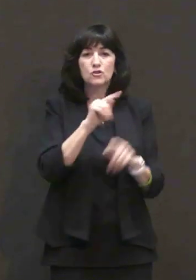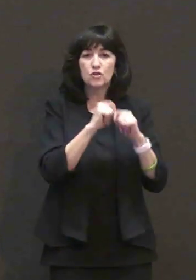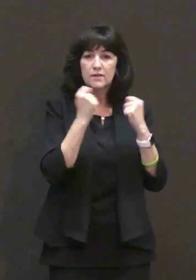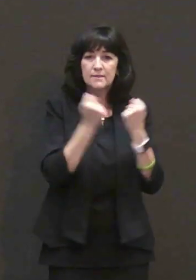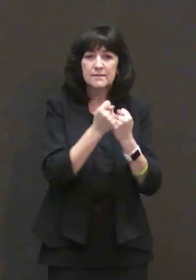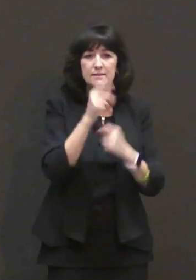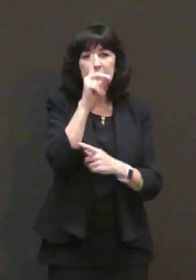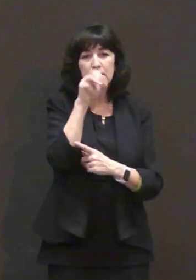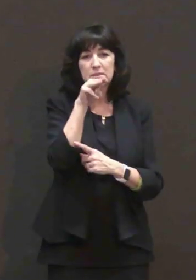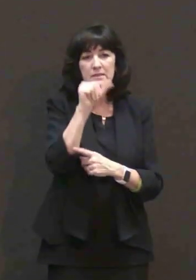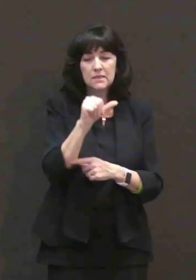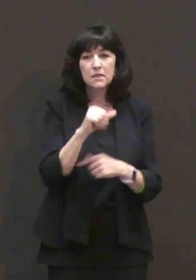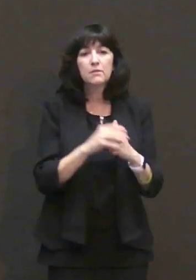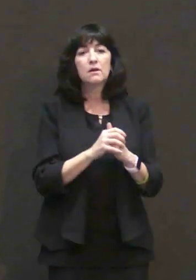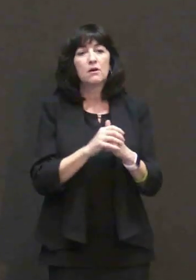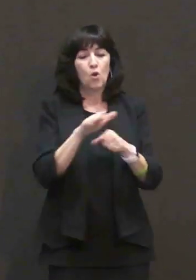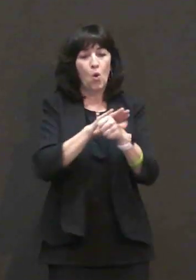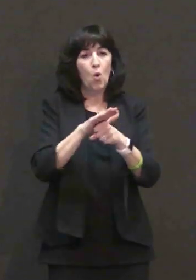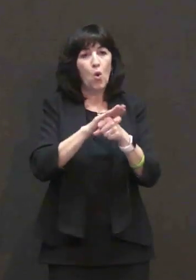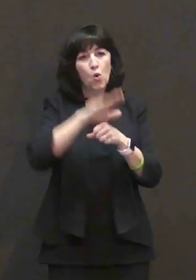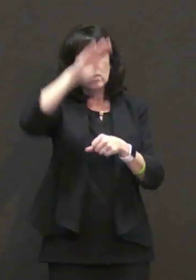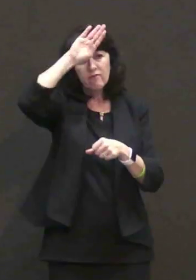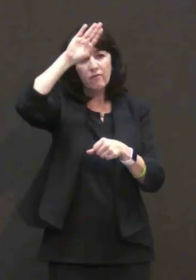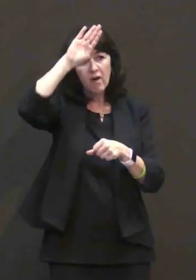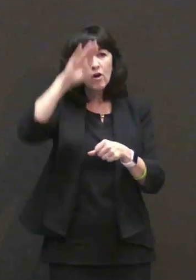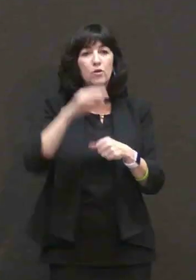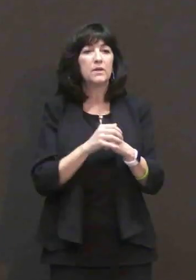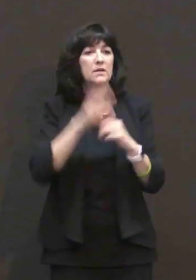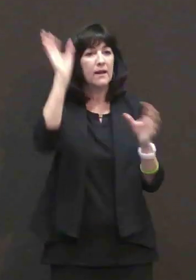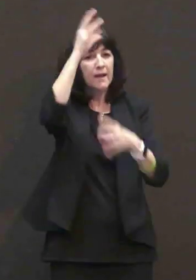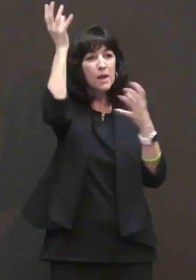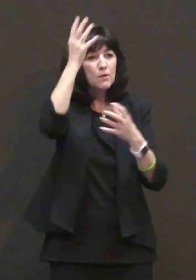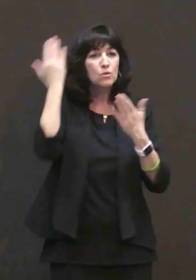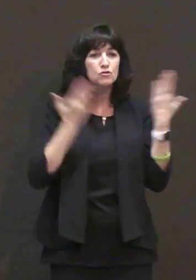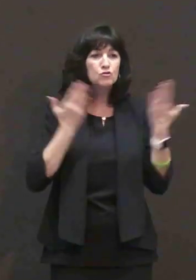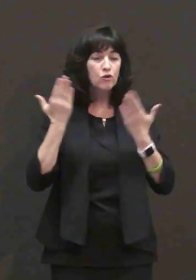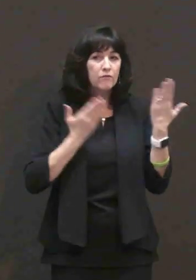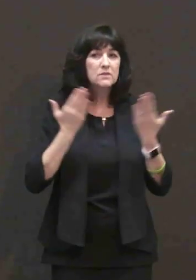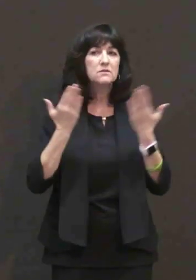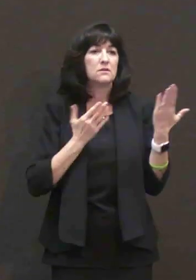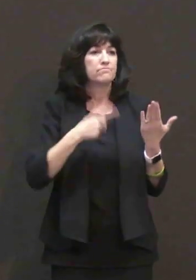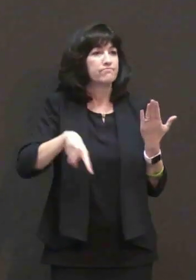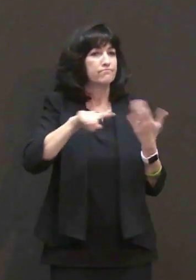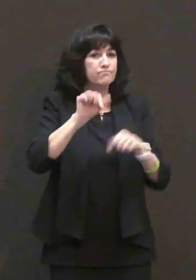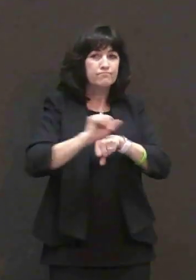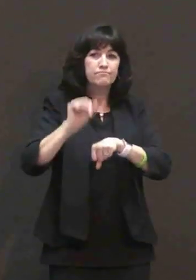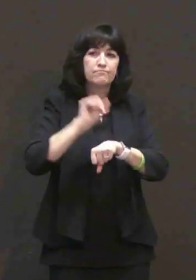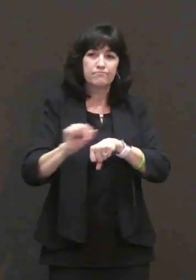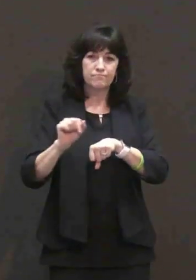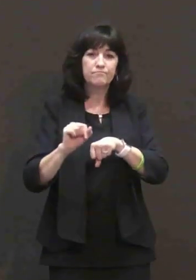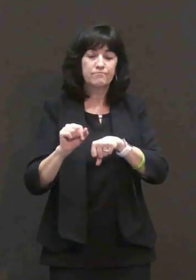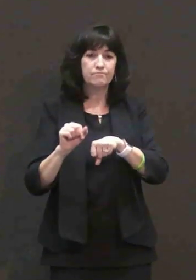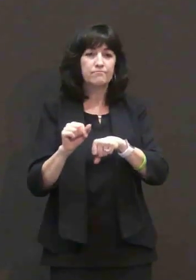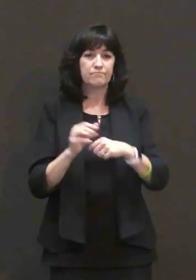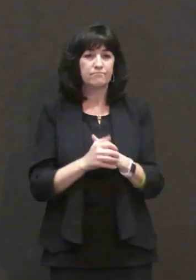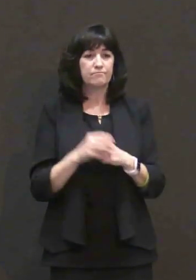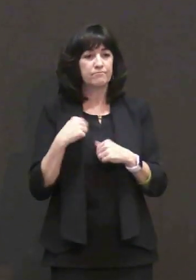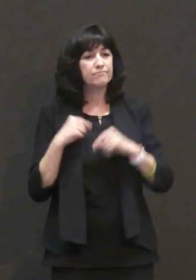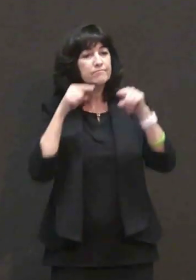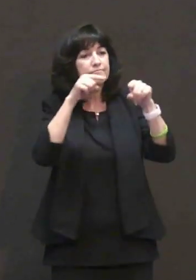local fire departments and ambulance services and the rest. You know, as we were over at the Newcastle County